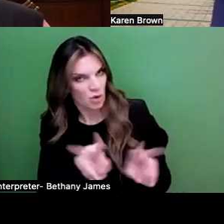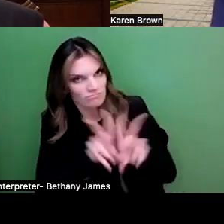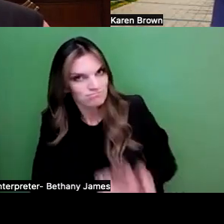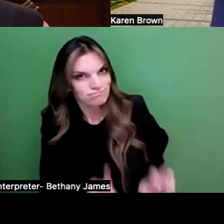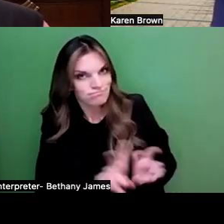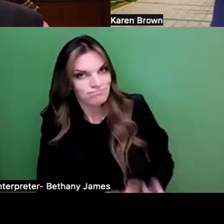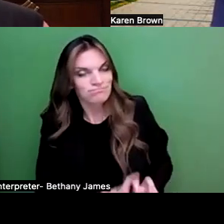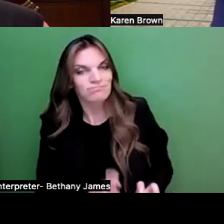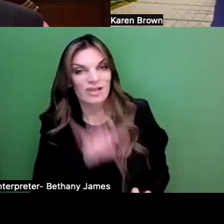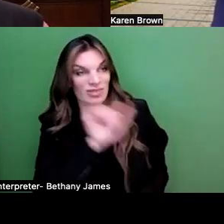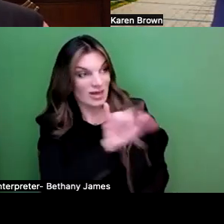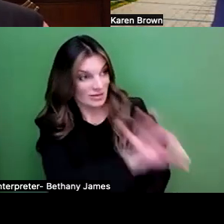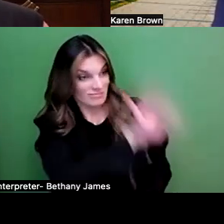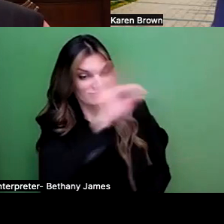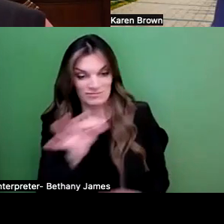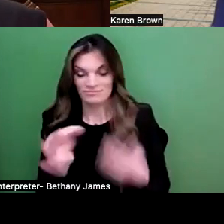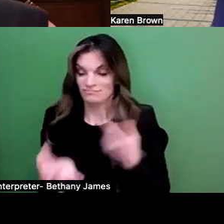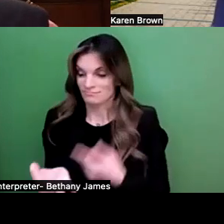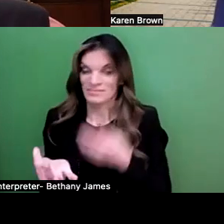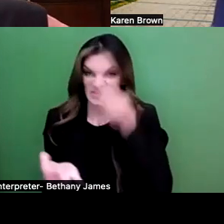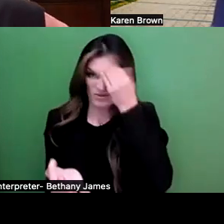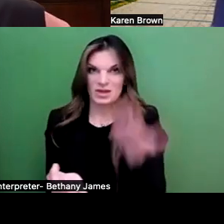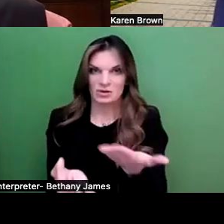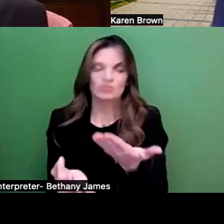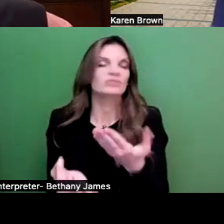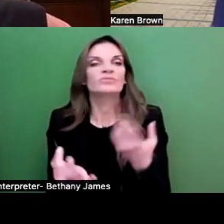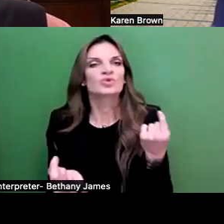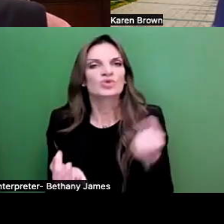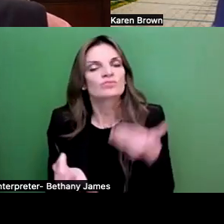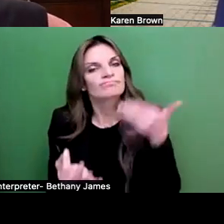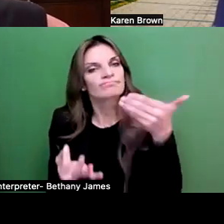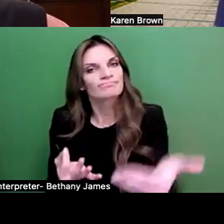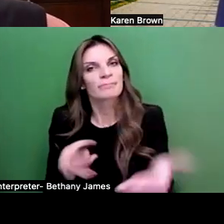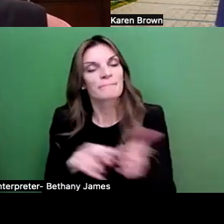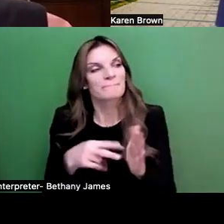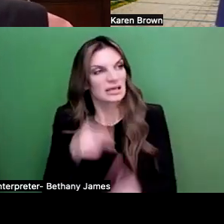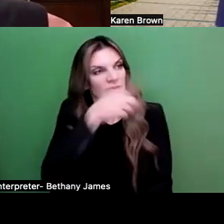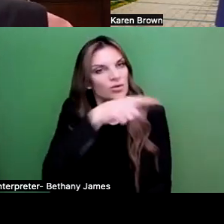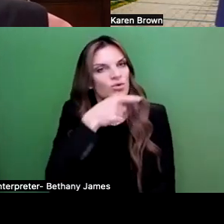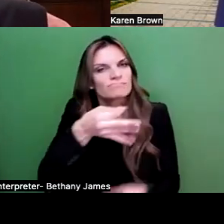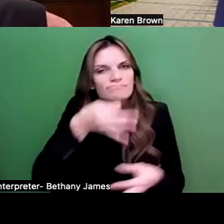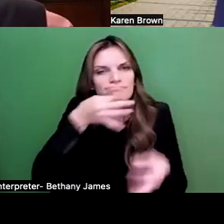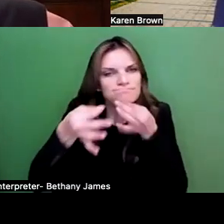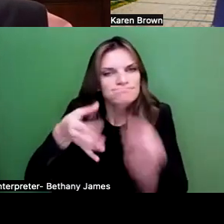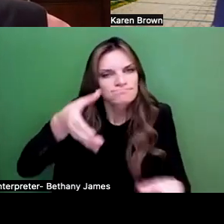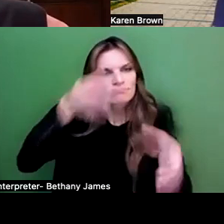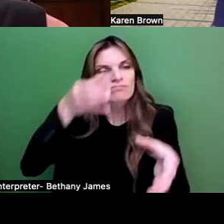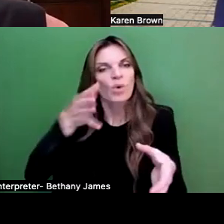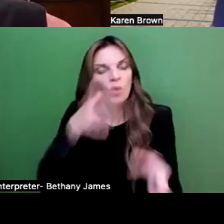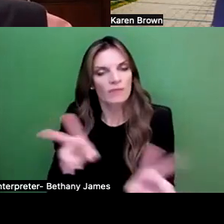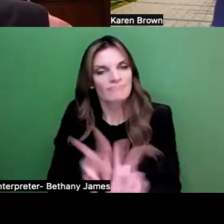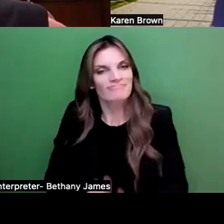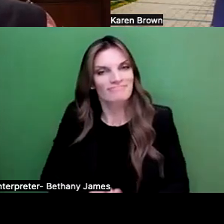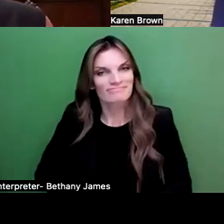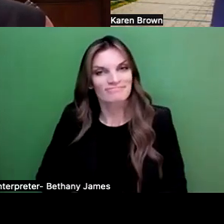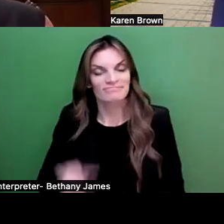really good traffic and road constructing minds looking at this issue. We